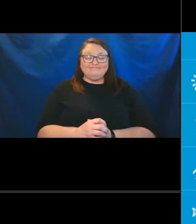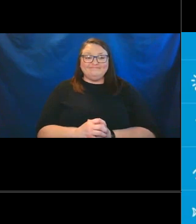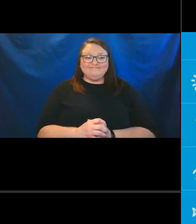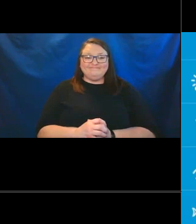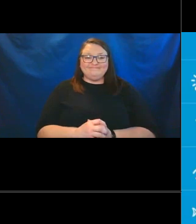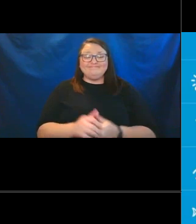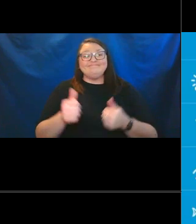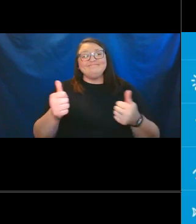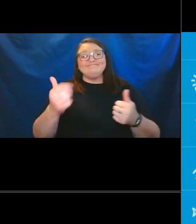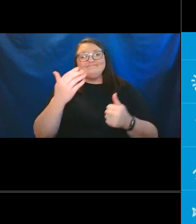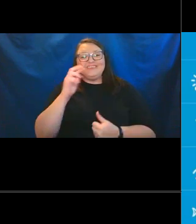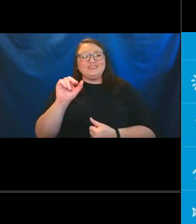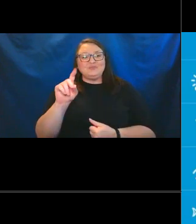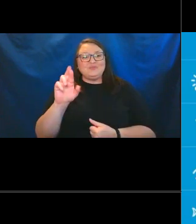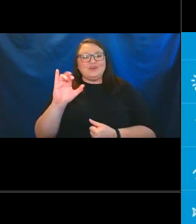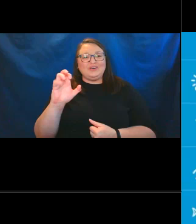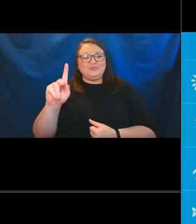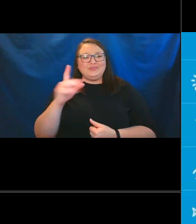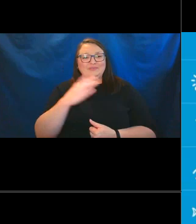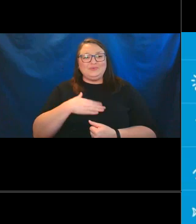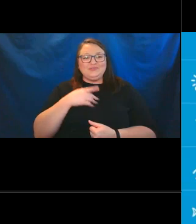Thanks, Roderick. We appreciate you.